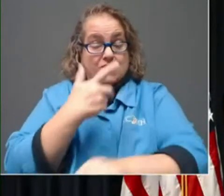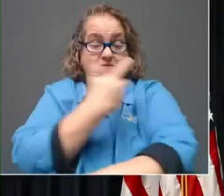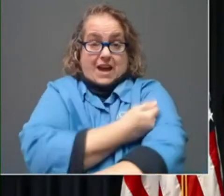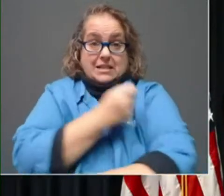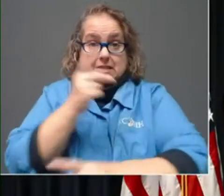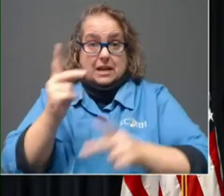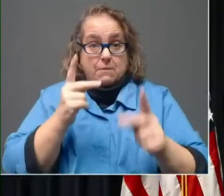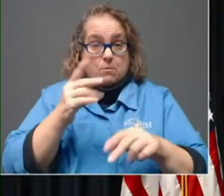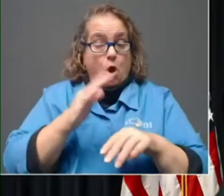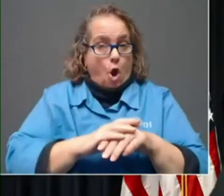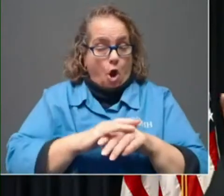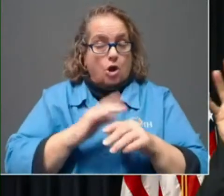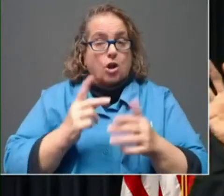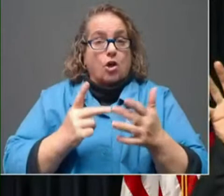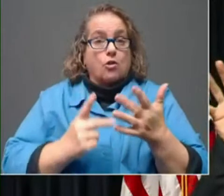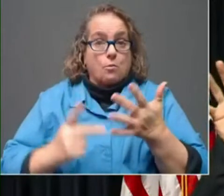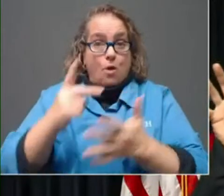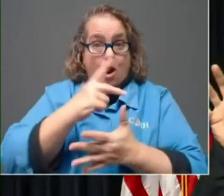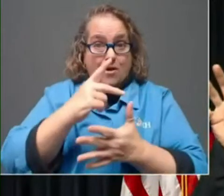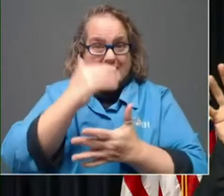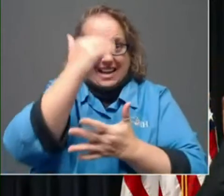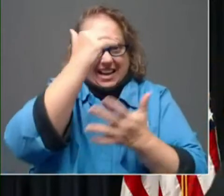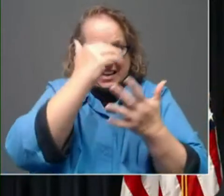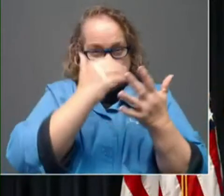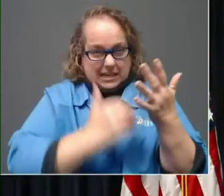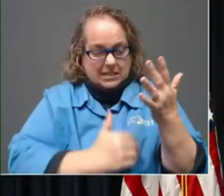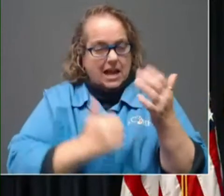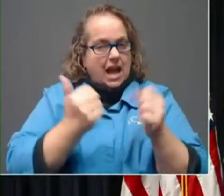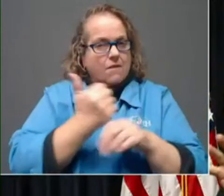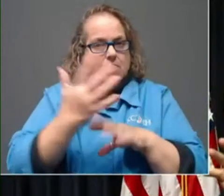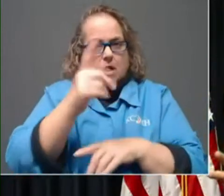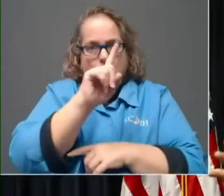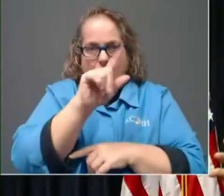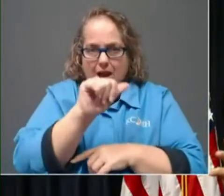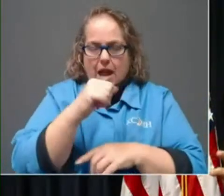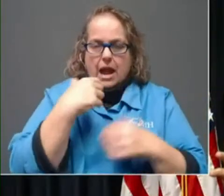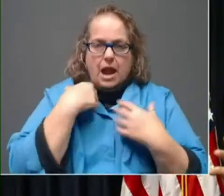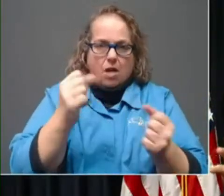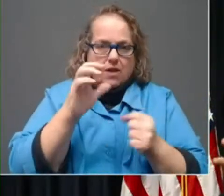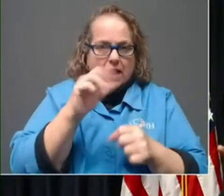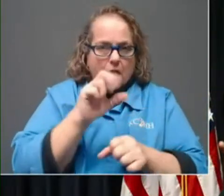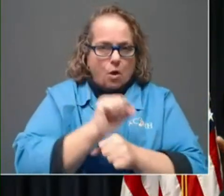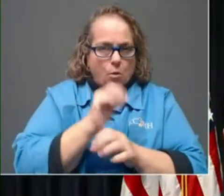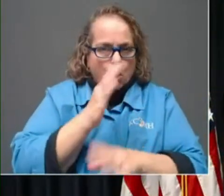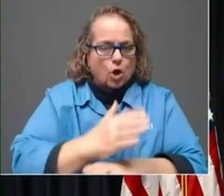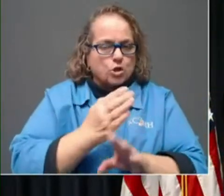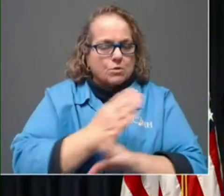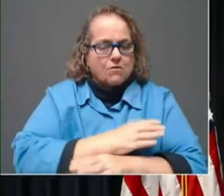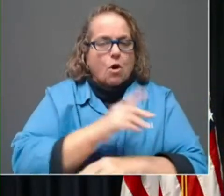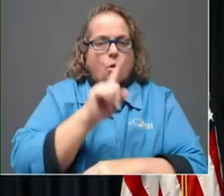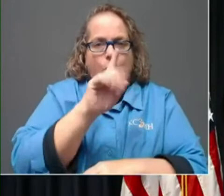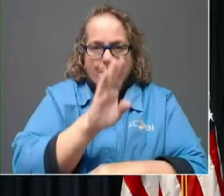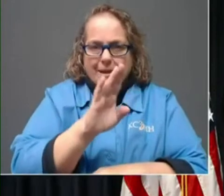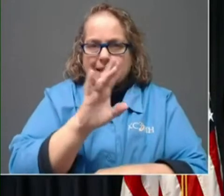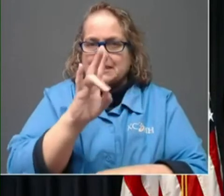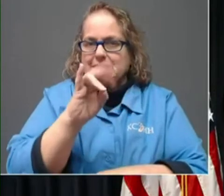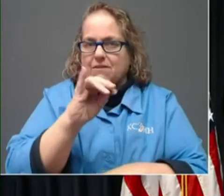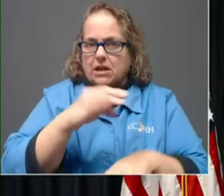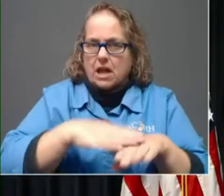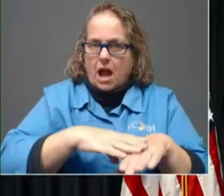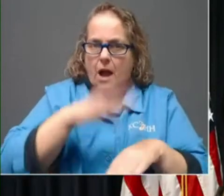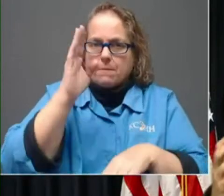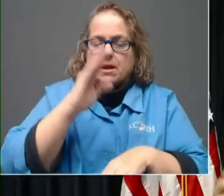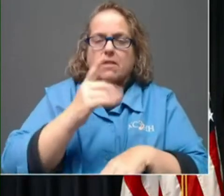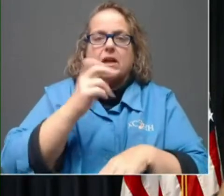the priority list. That's do everybody in 1A, healthcare workers, before 1B, 70 and up, and before